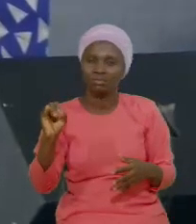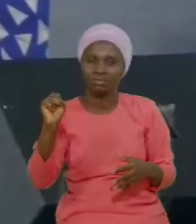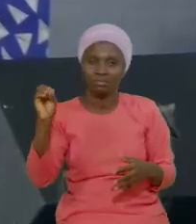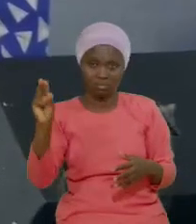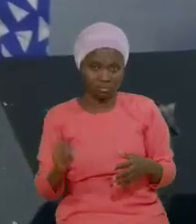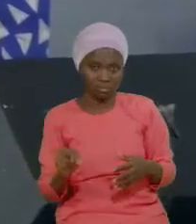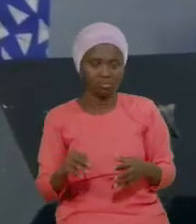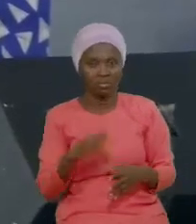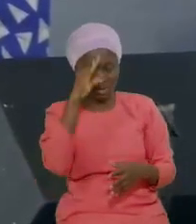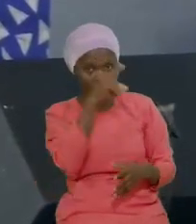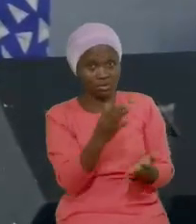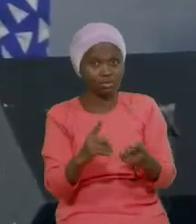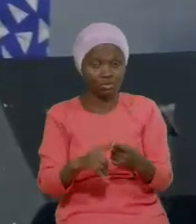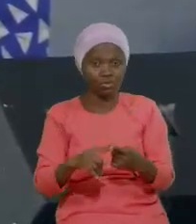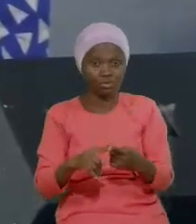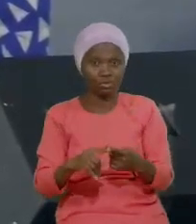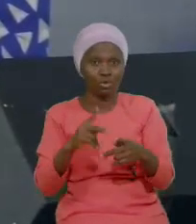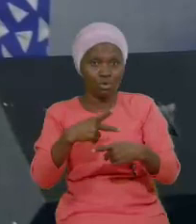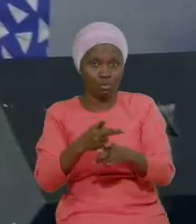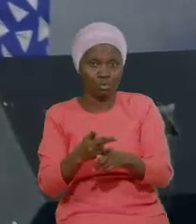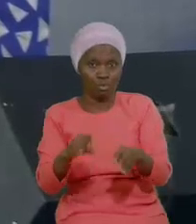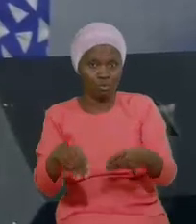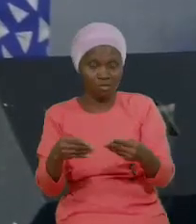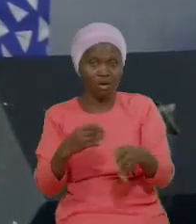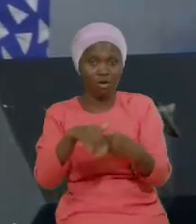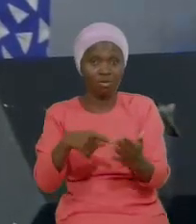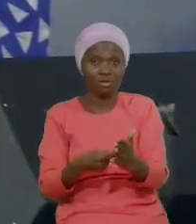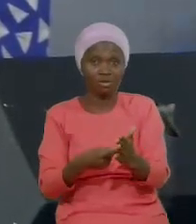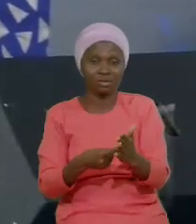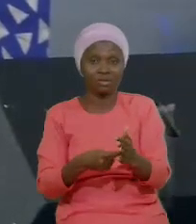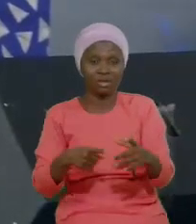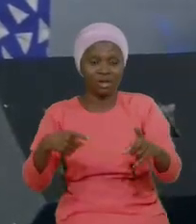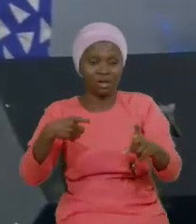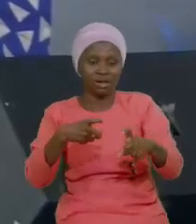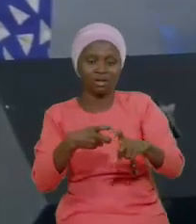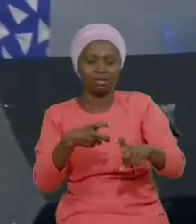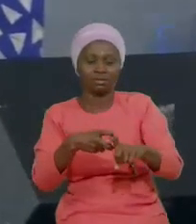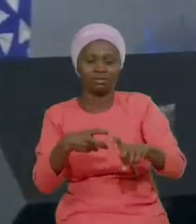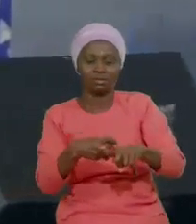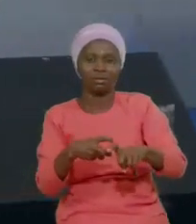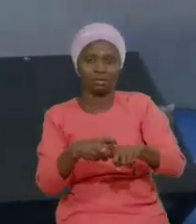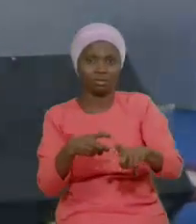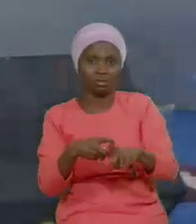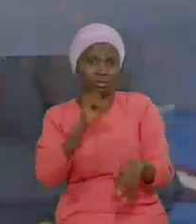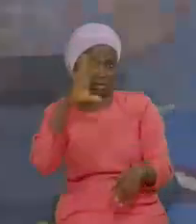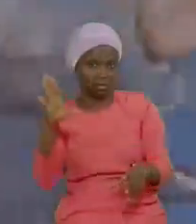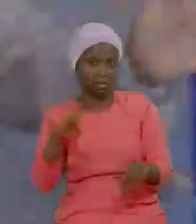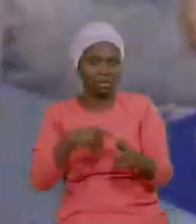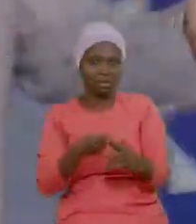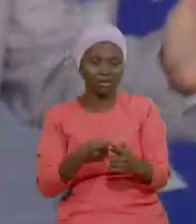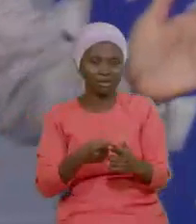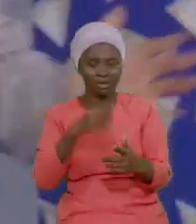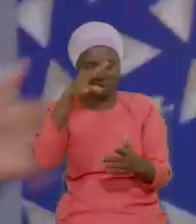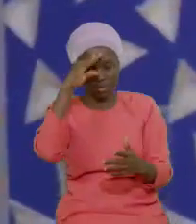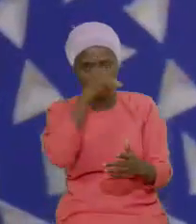these electric bulbs and light. And then he raised up a kind